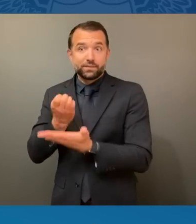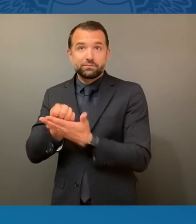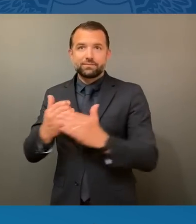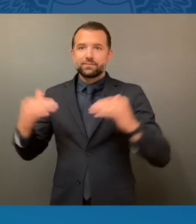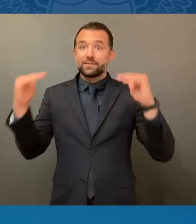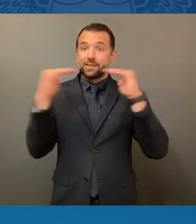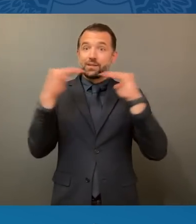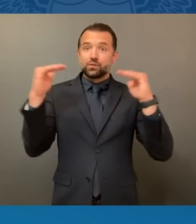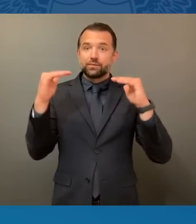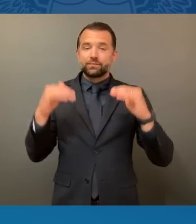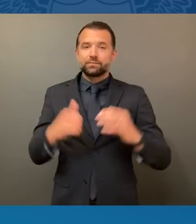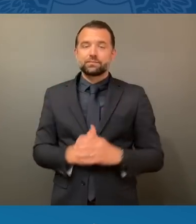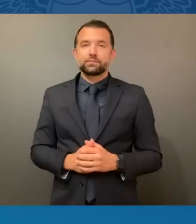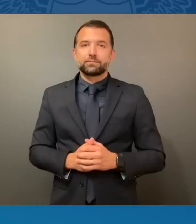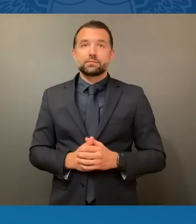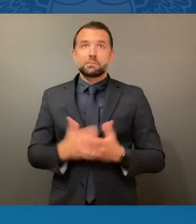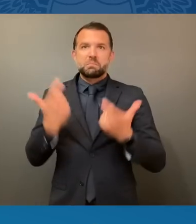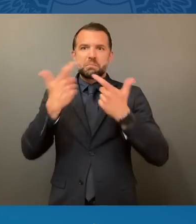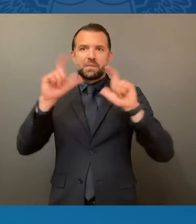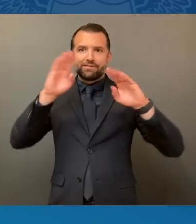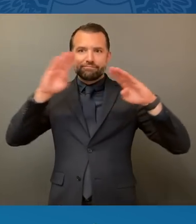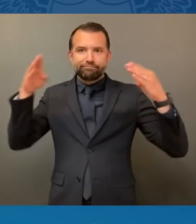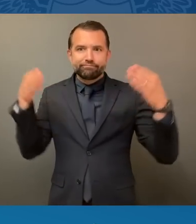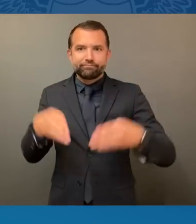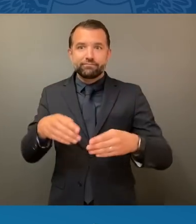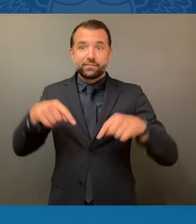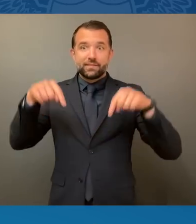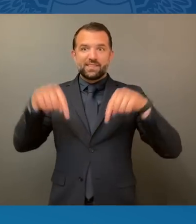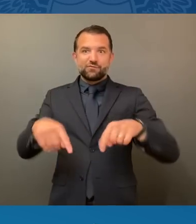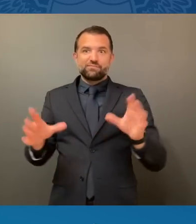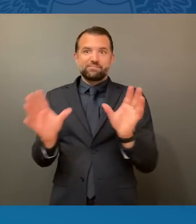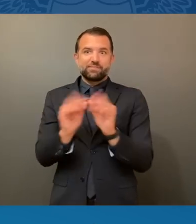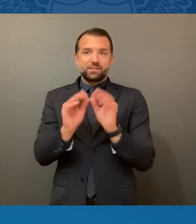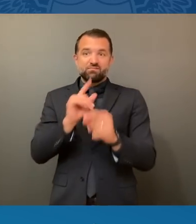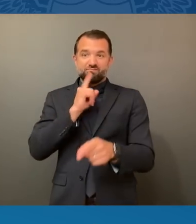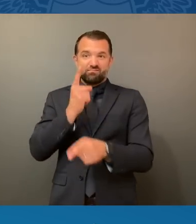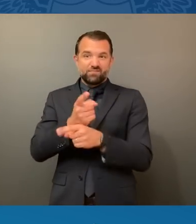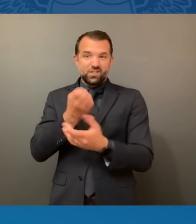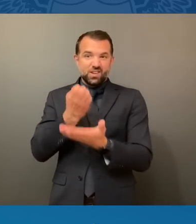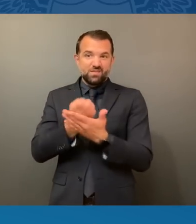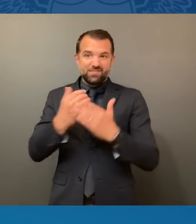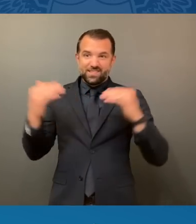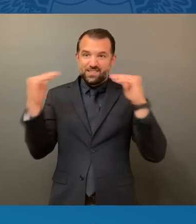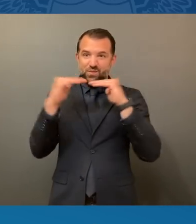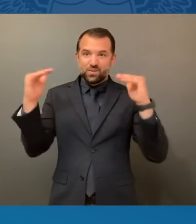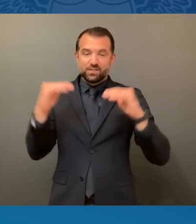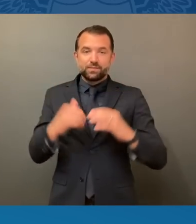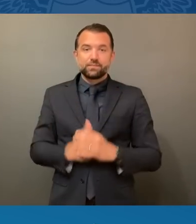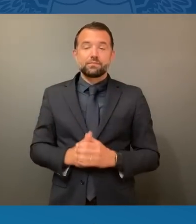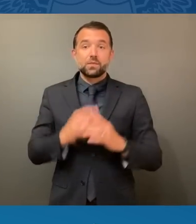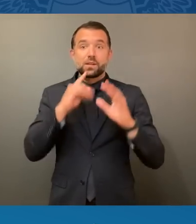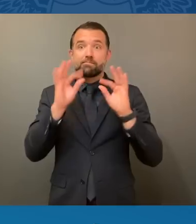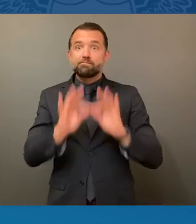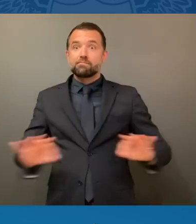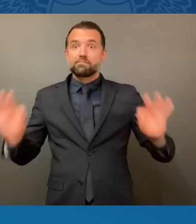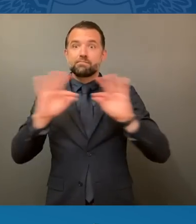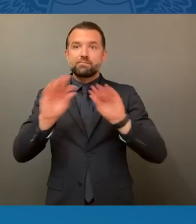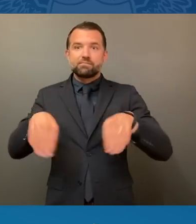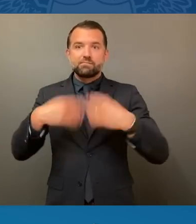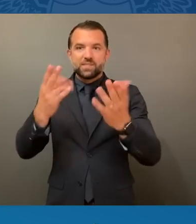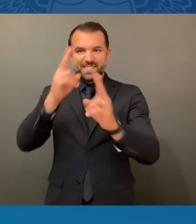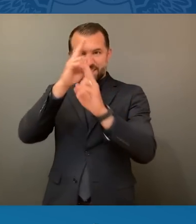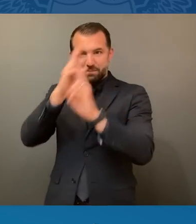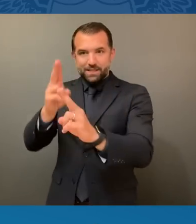areas of focus for this convening. The importance of giving people dignity, giving them opportunity